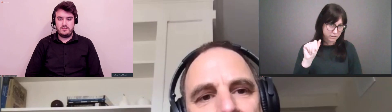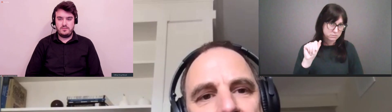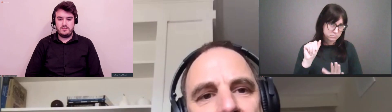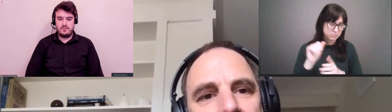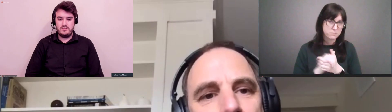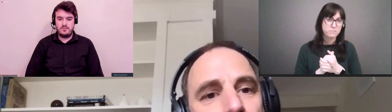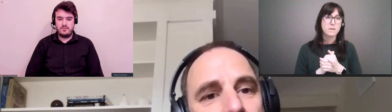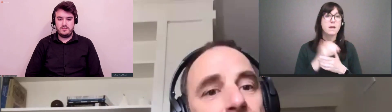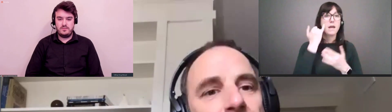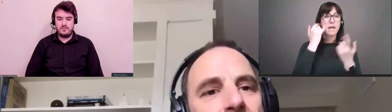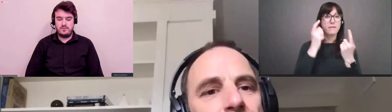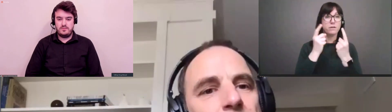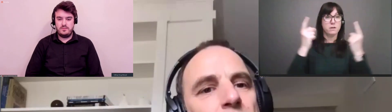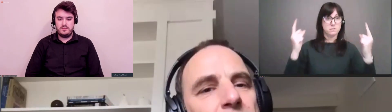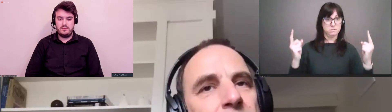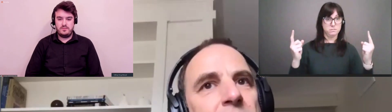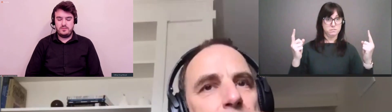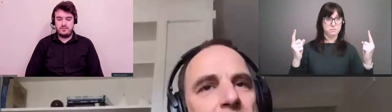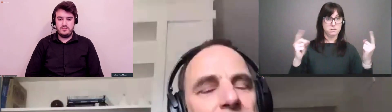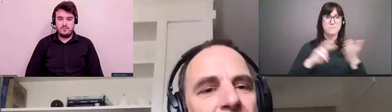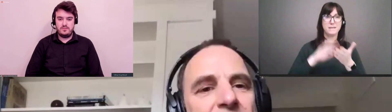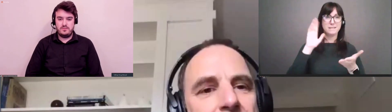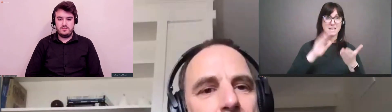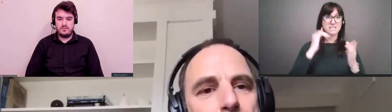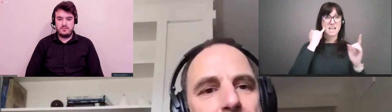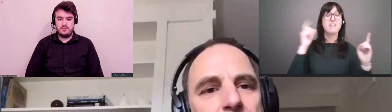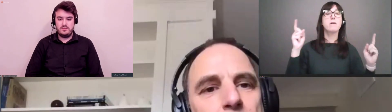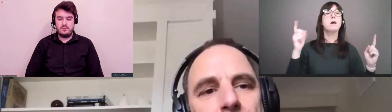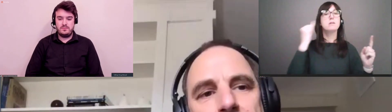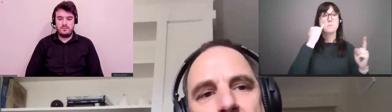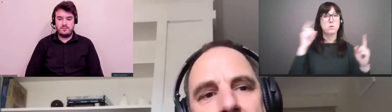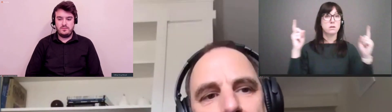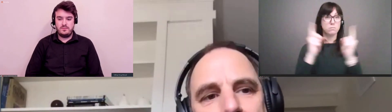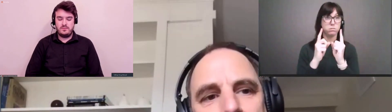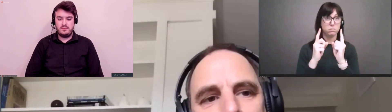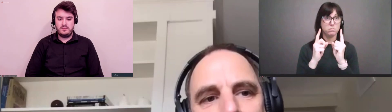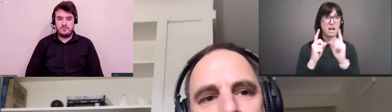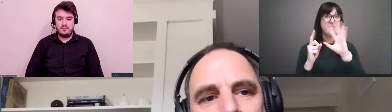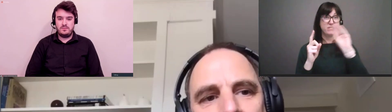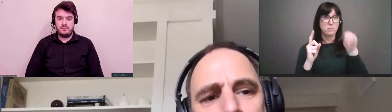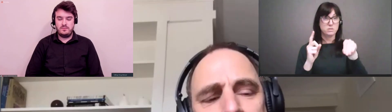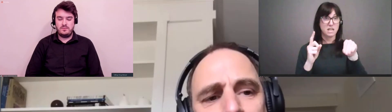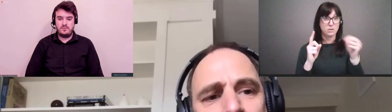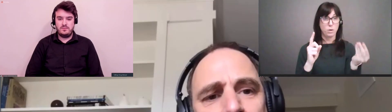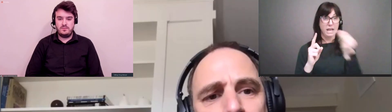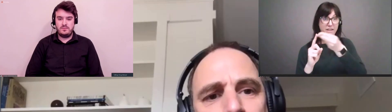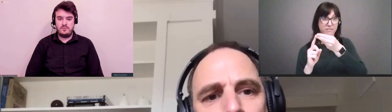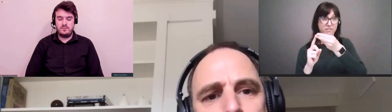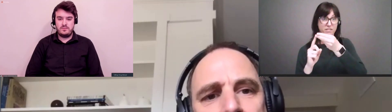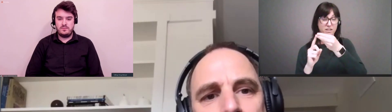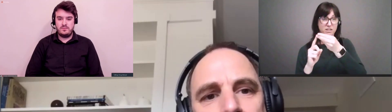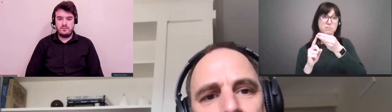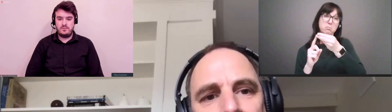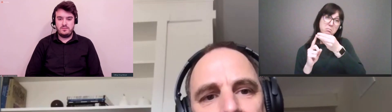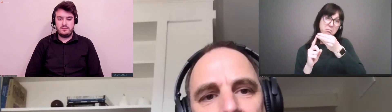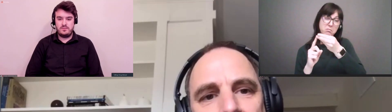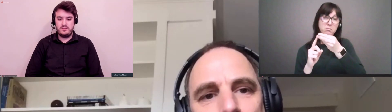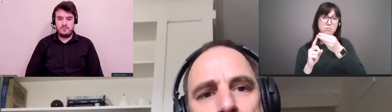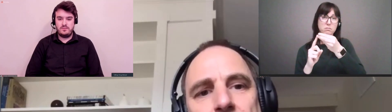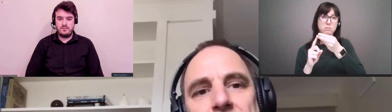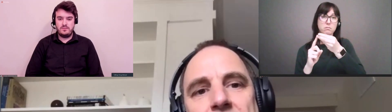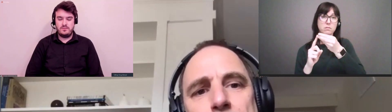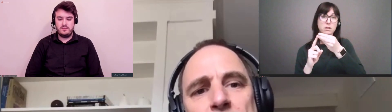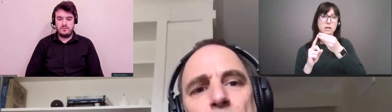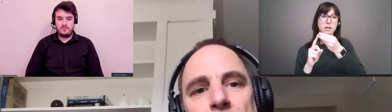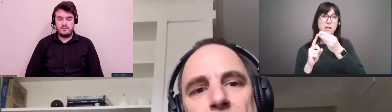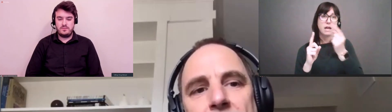Physical distancing reduces that. So if it was a 50% chance, that beta was 0.5, and 50% physical distancing, we